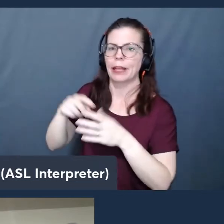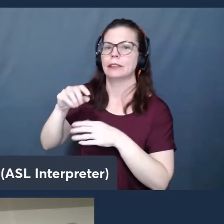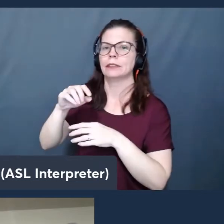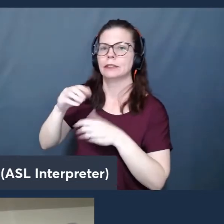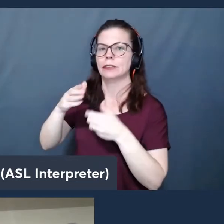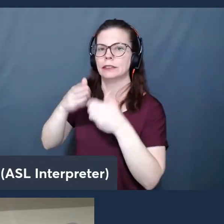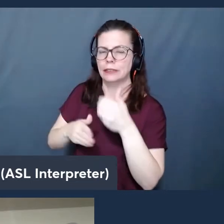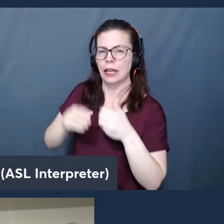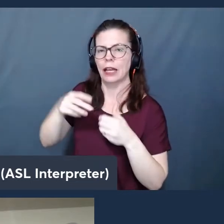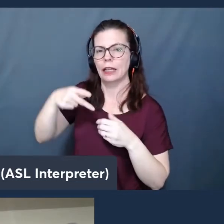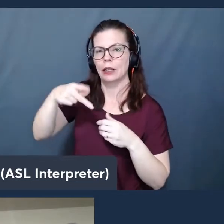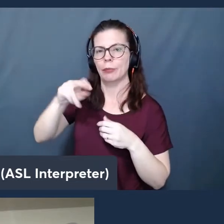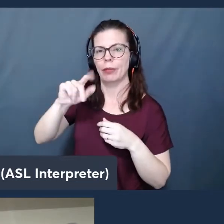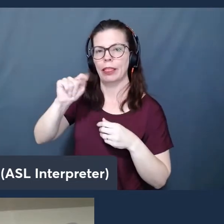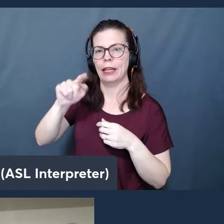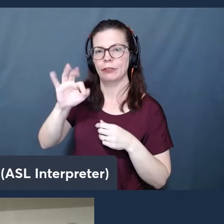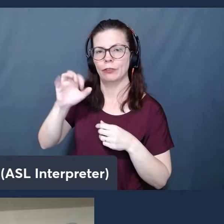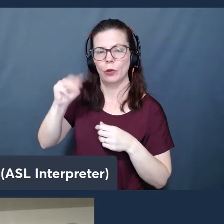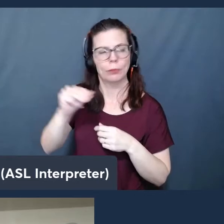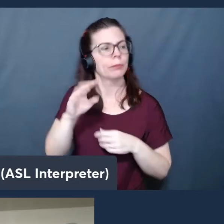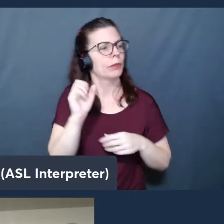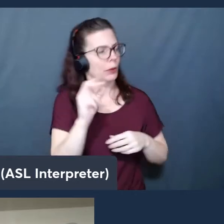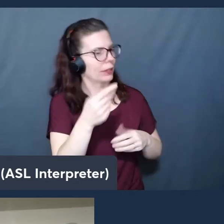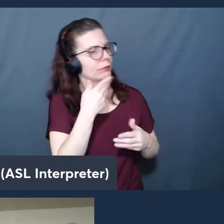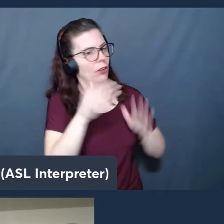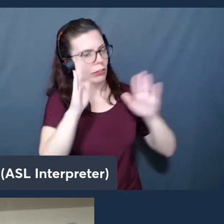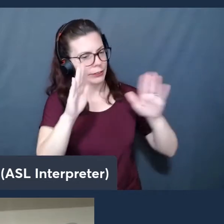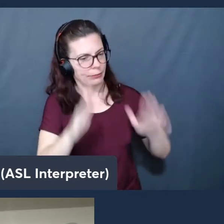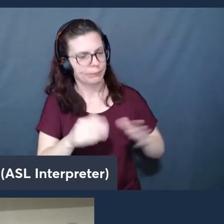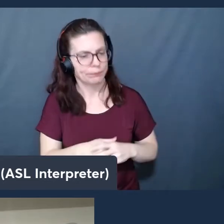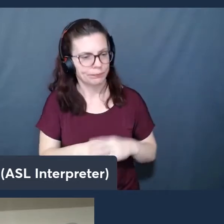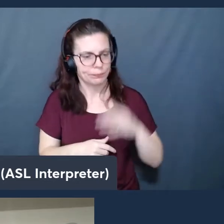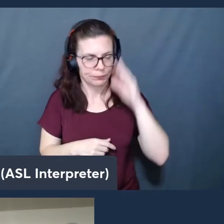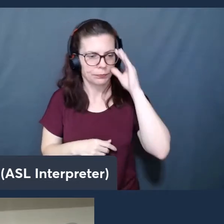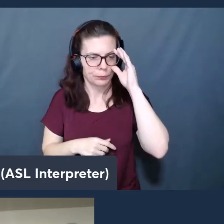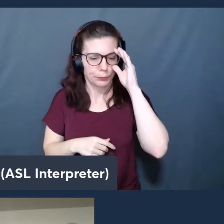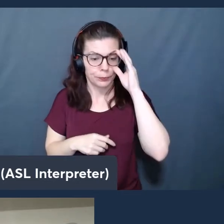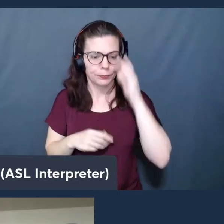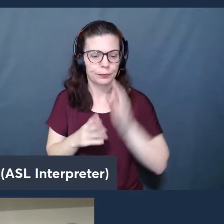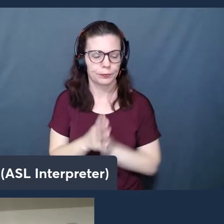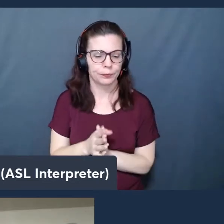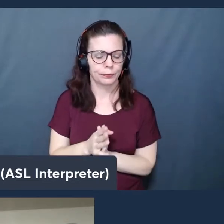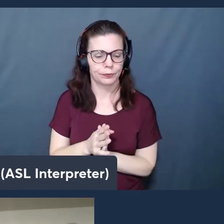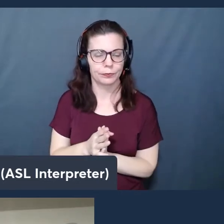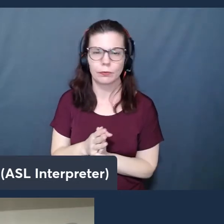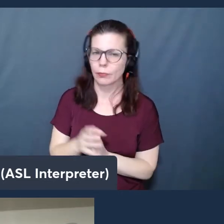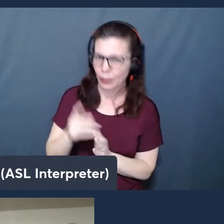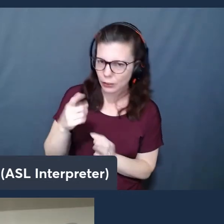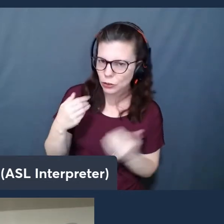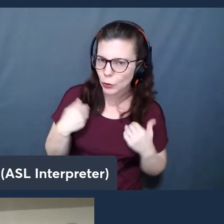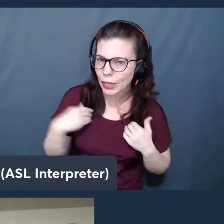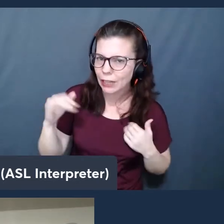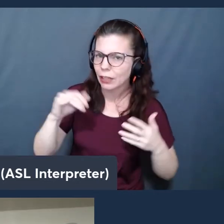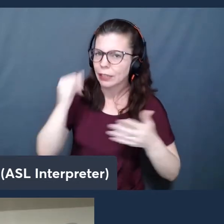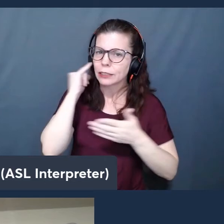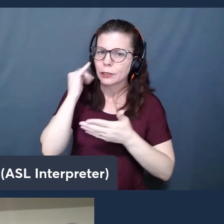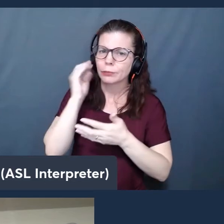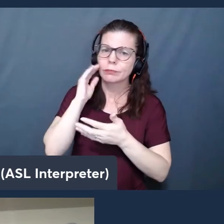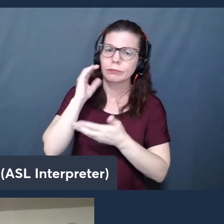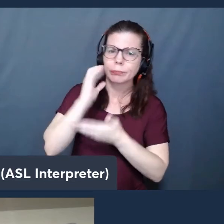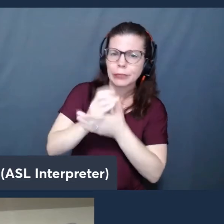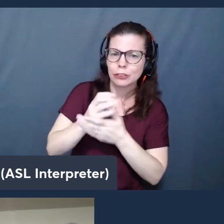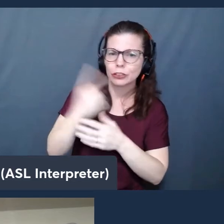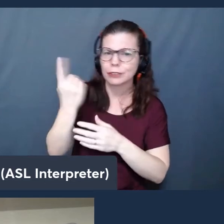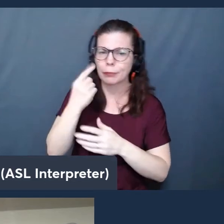demand side platform. Okay, fair, fair. All right, awesome. So now, do you have like a diagram? How does this look like? We would like to kind of